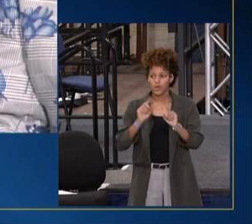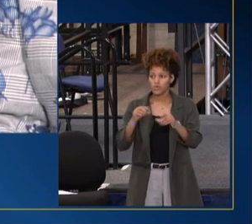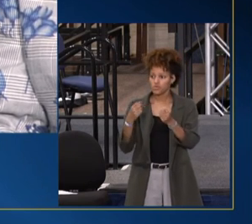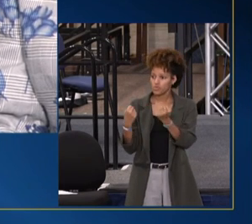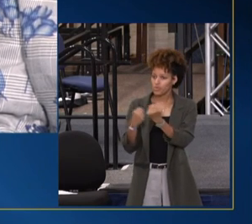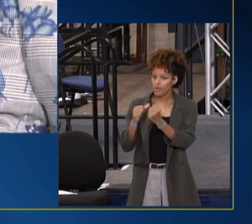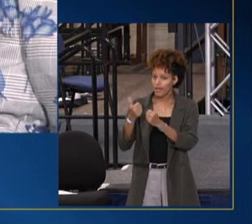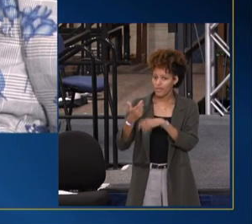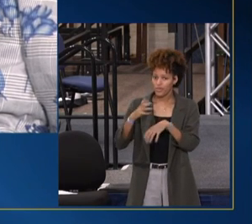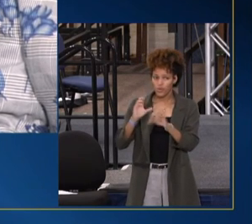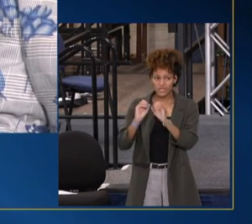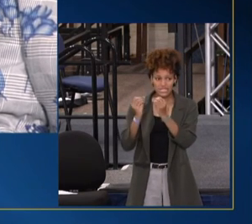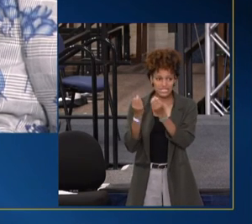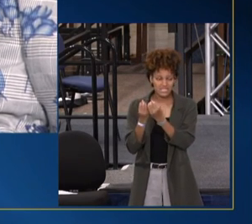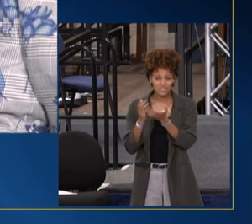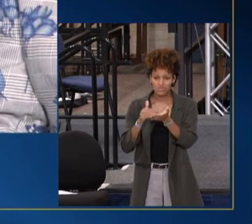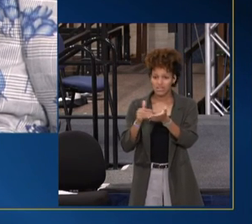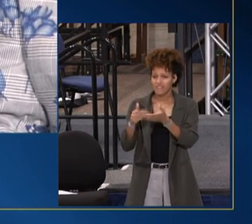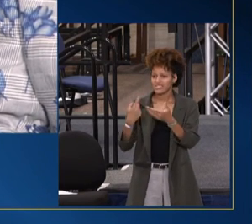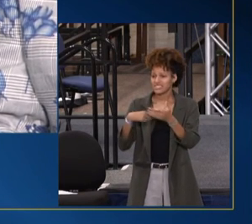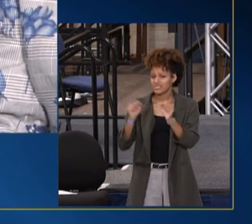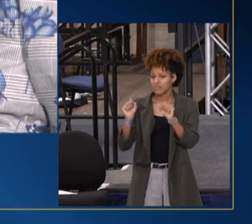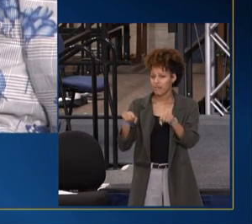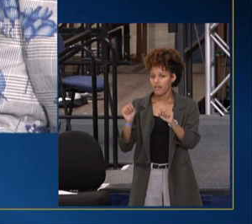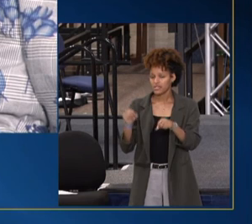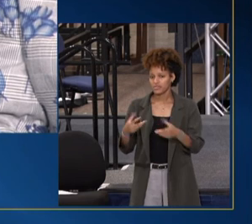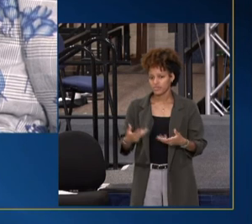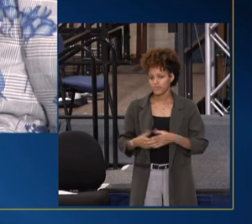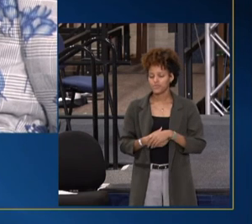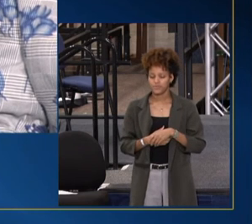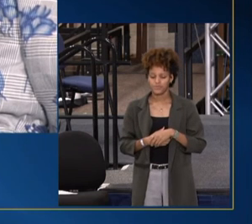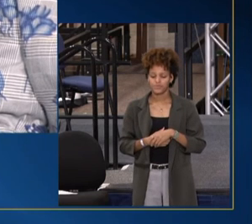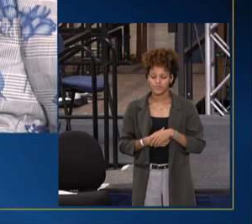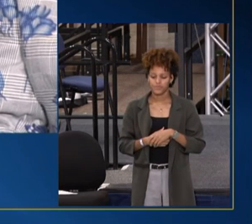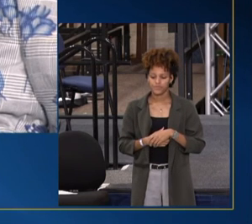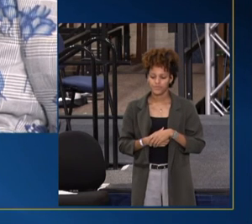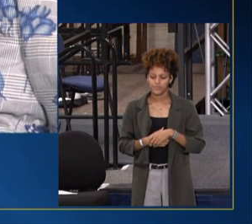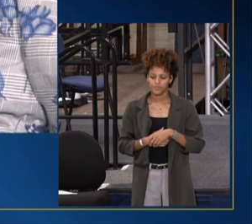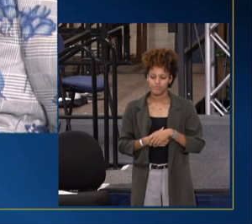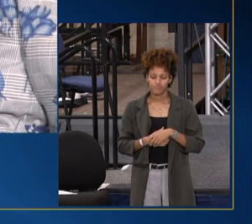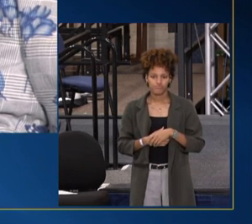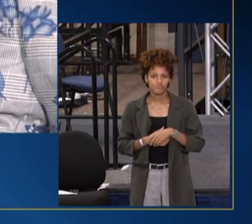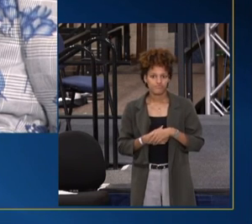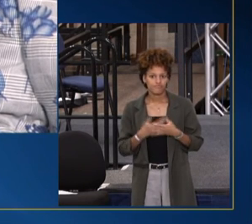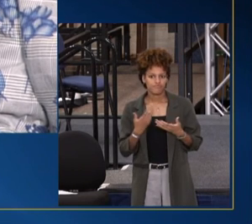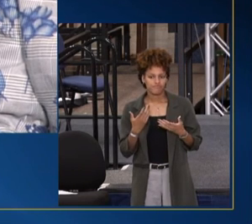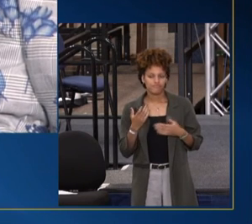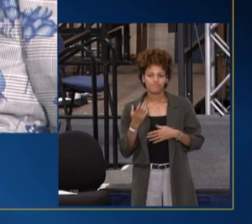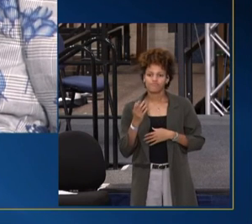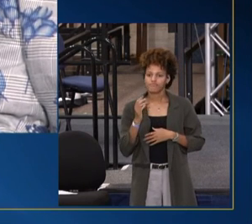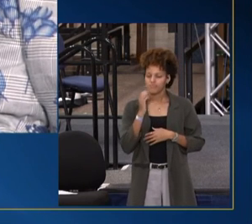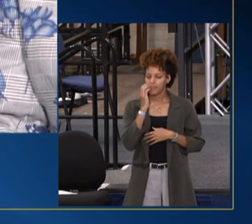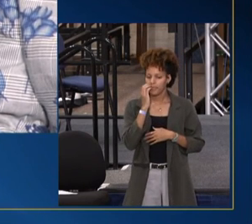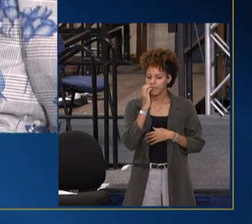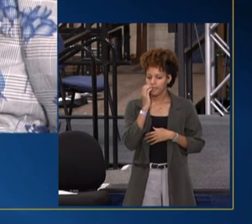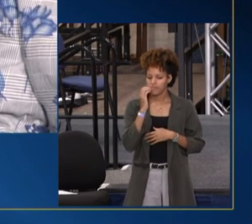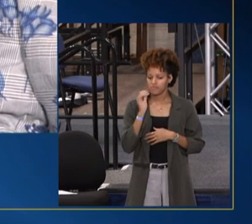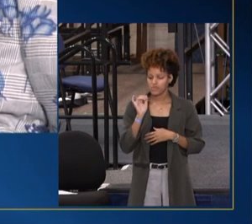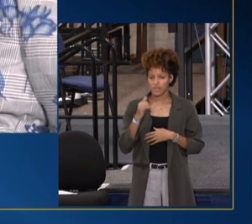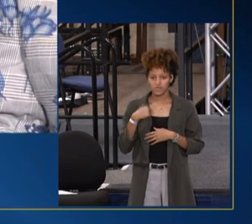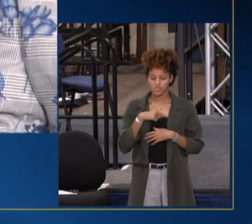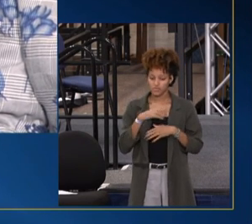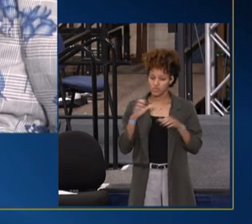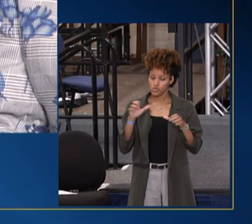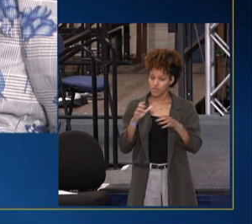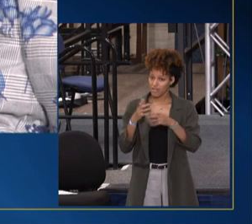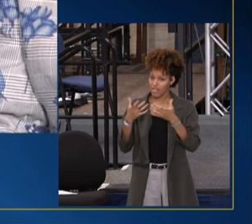organizations as often as we can. So that was something that we've been doing